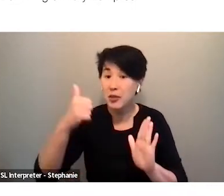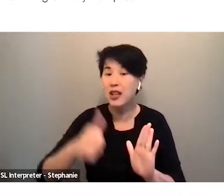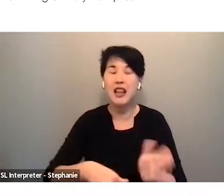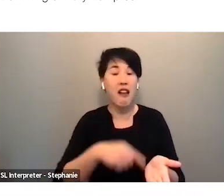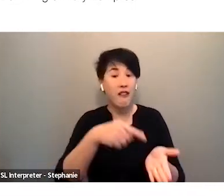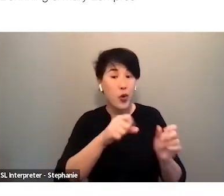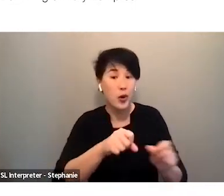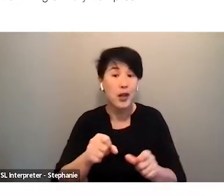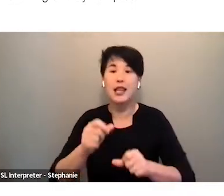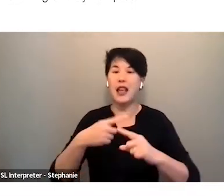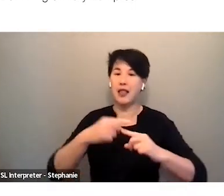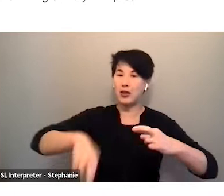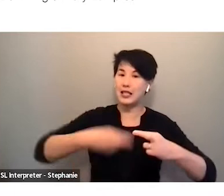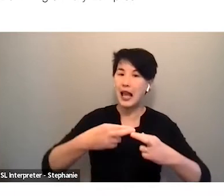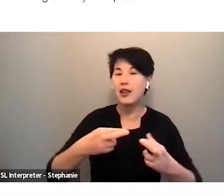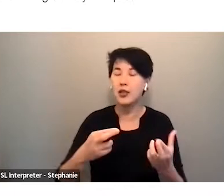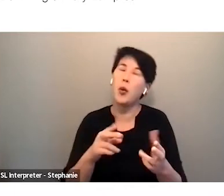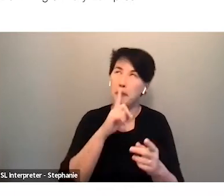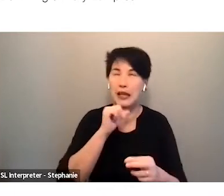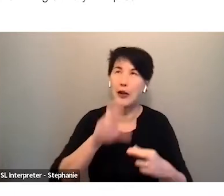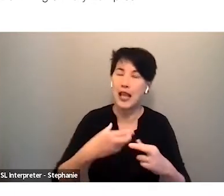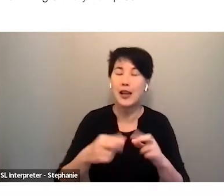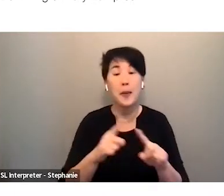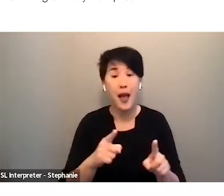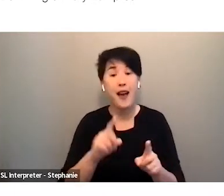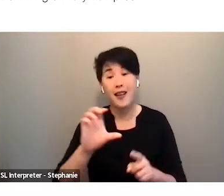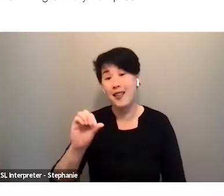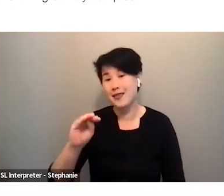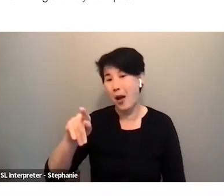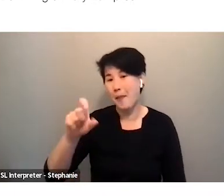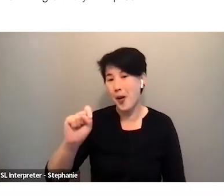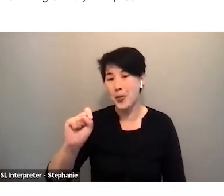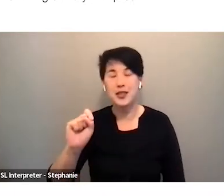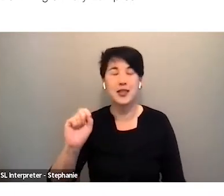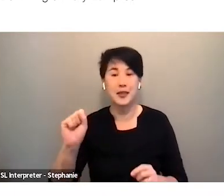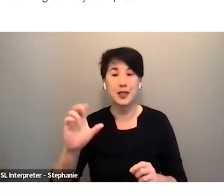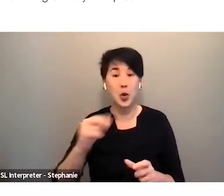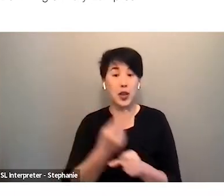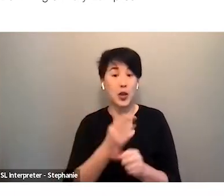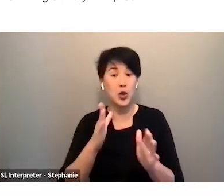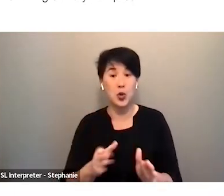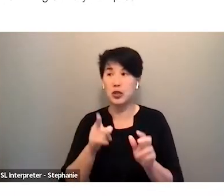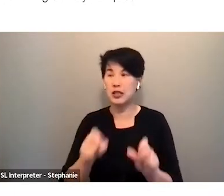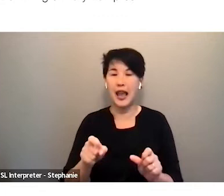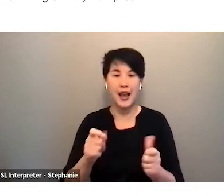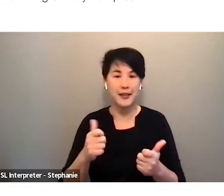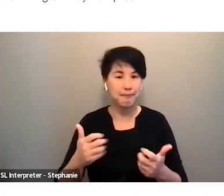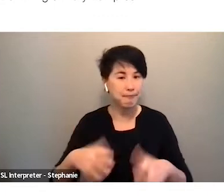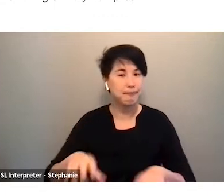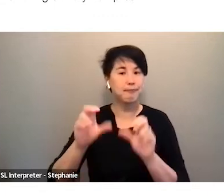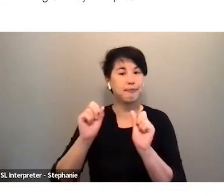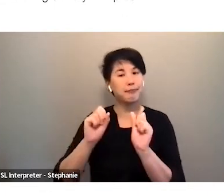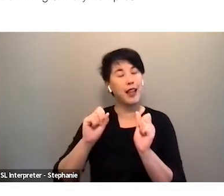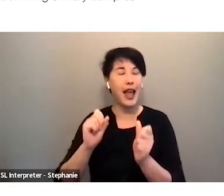then recycled and composted and give the users agency over their own management of